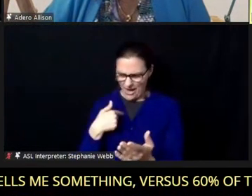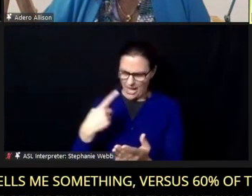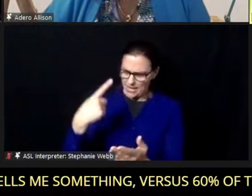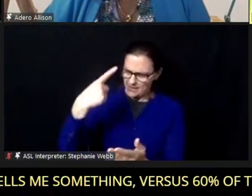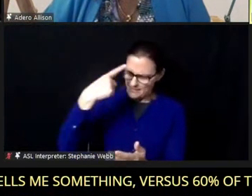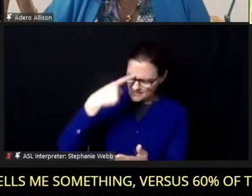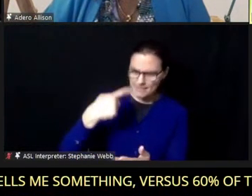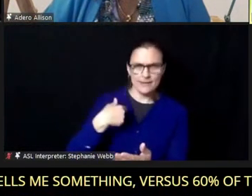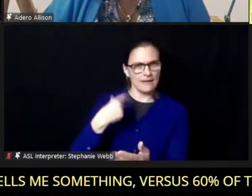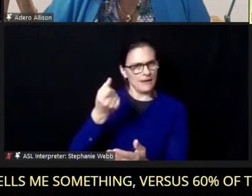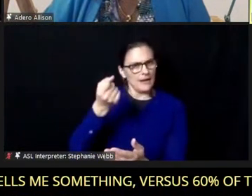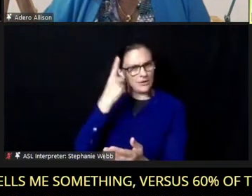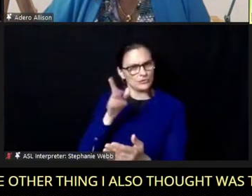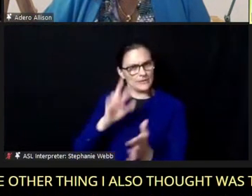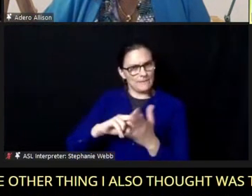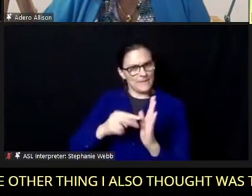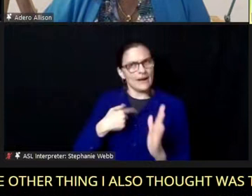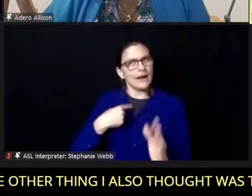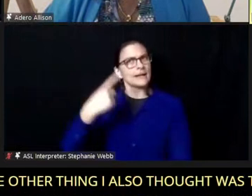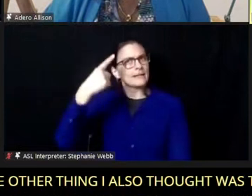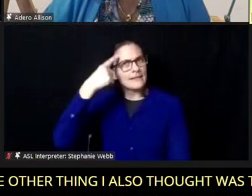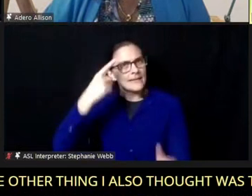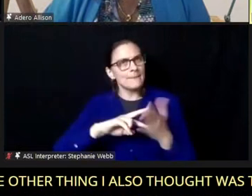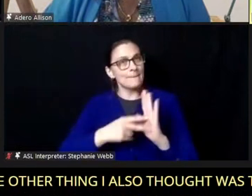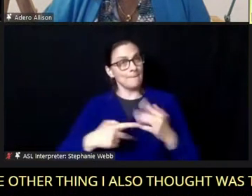to check out the network